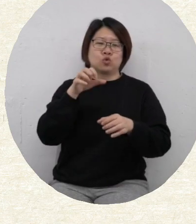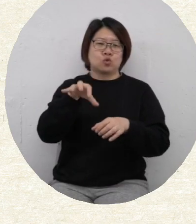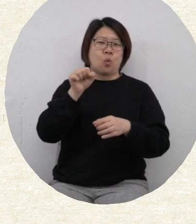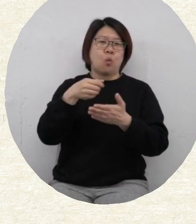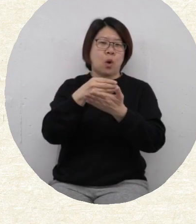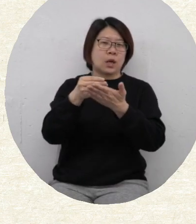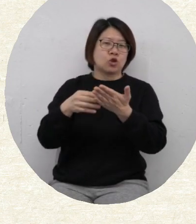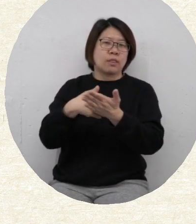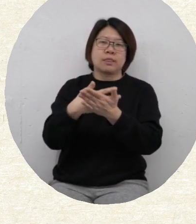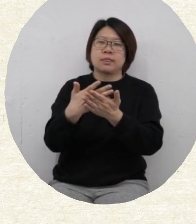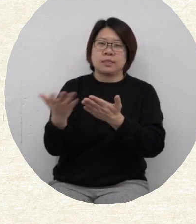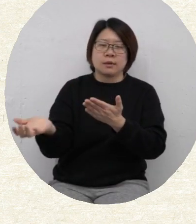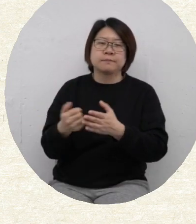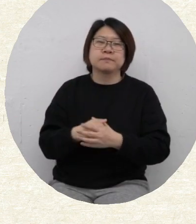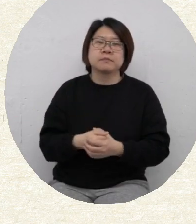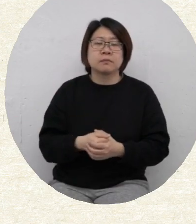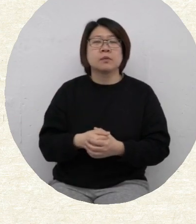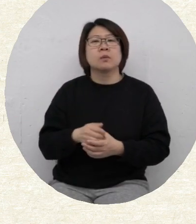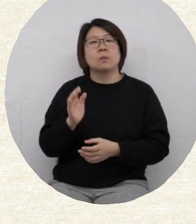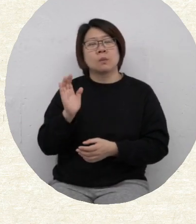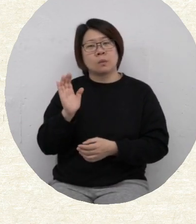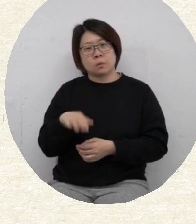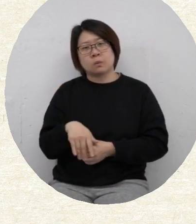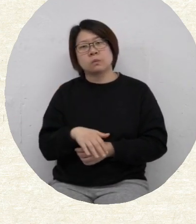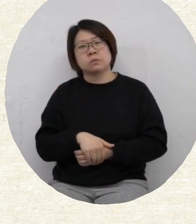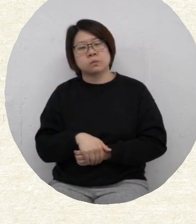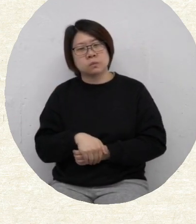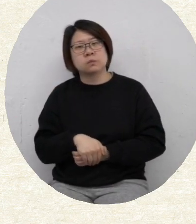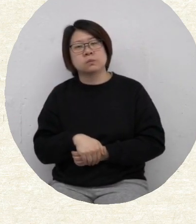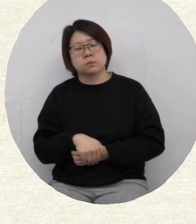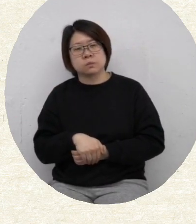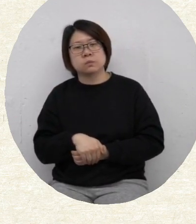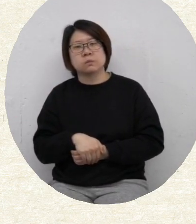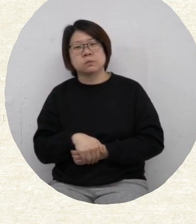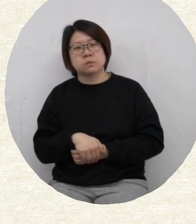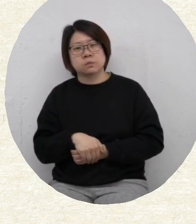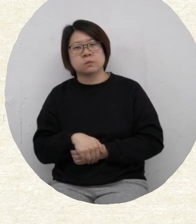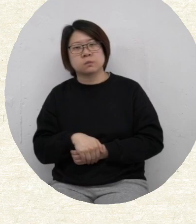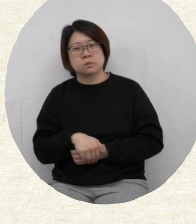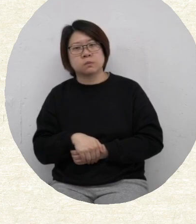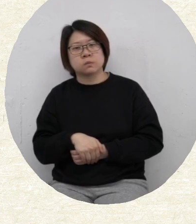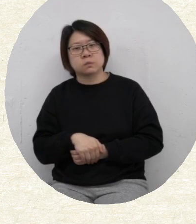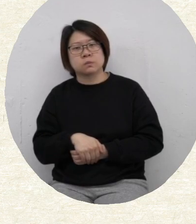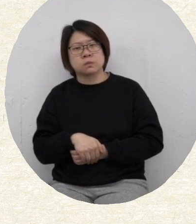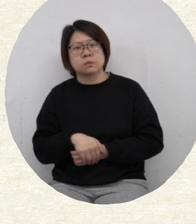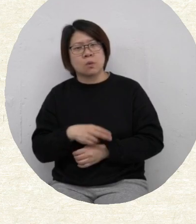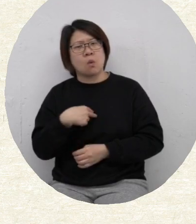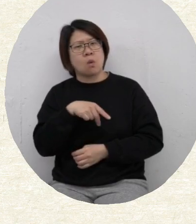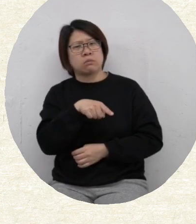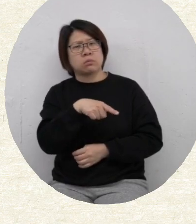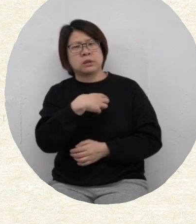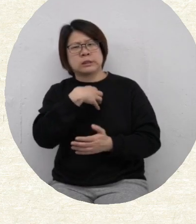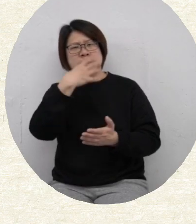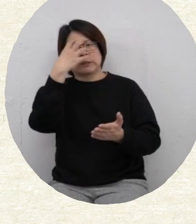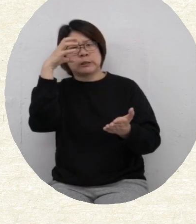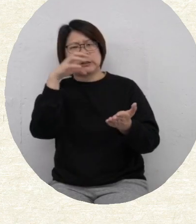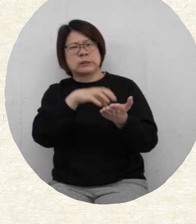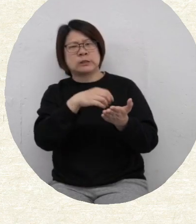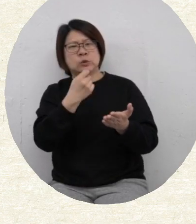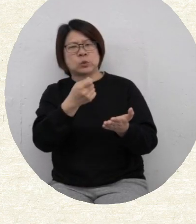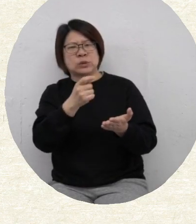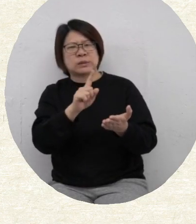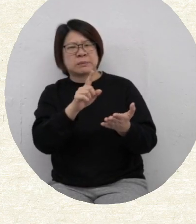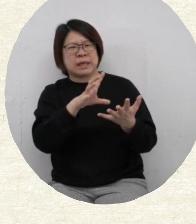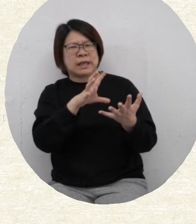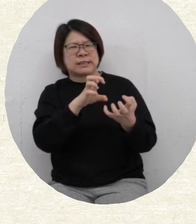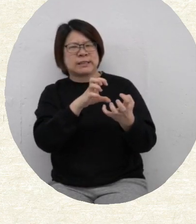I've not a lot, but I've seen some people use Tyvek to make drawings on it, and also a lot of galleries are now